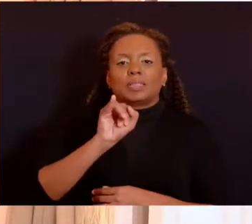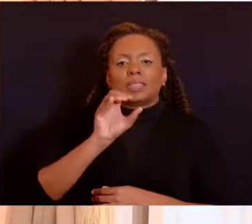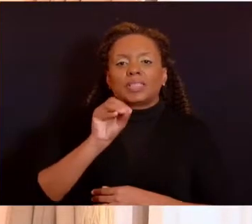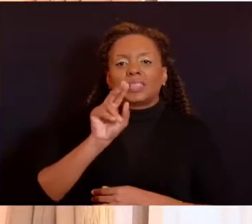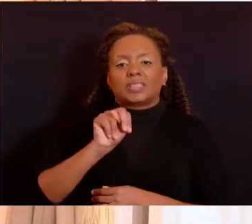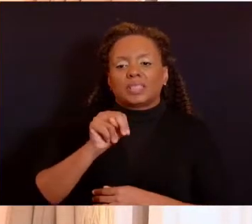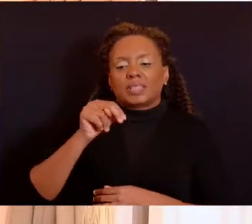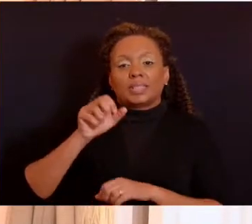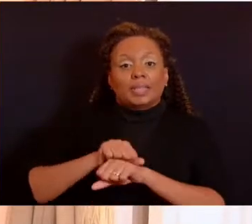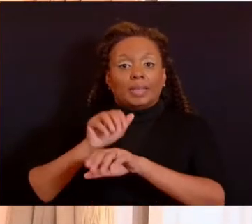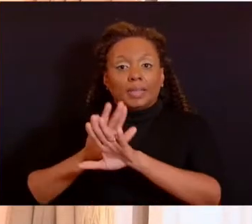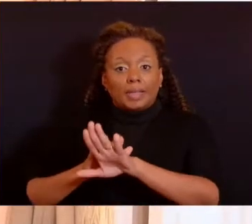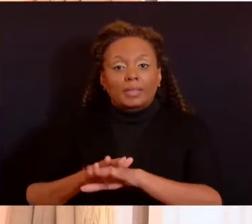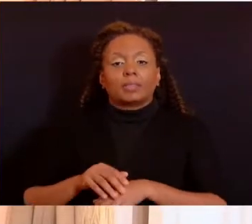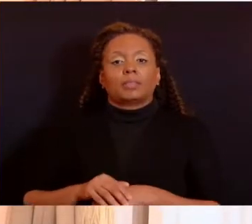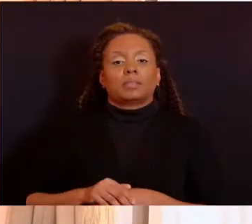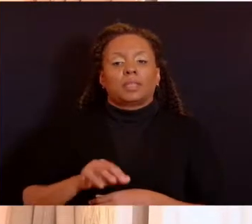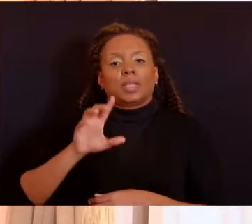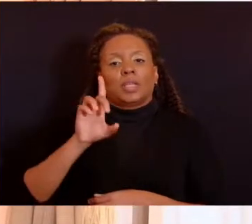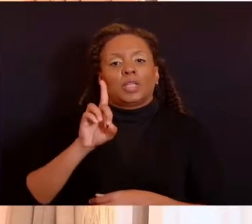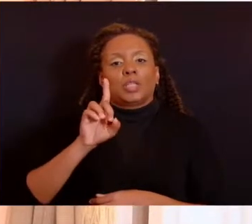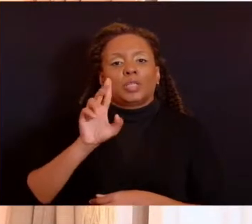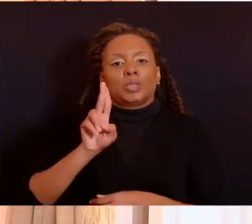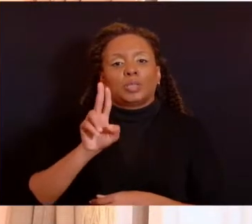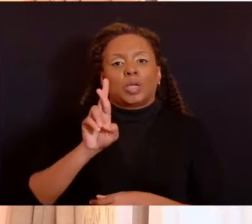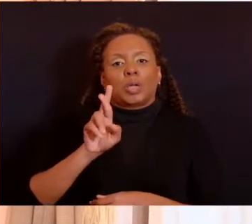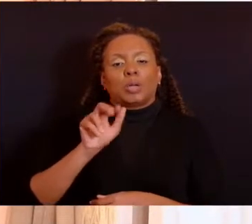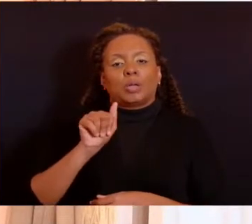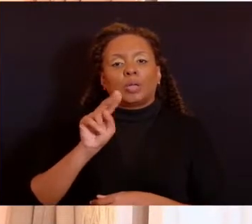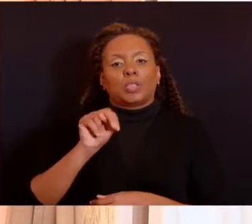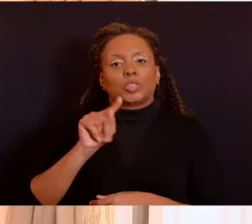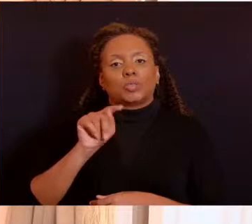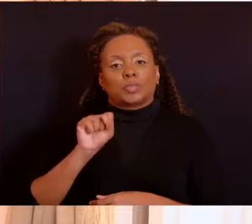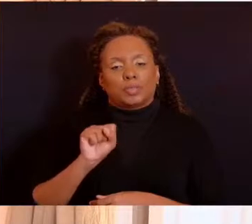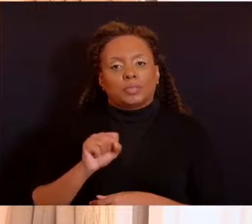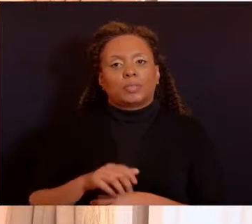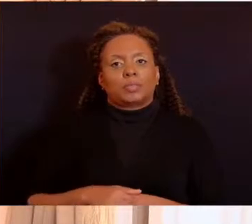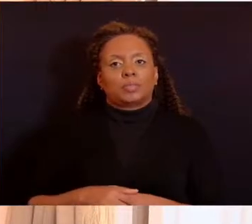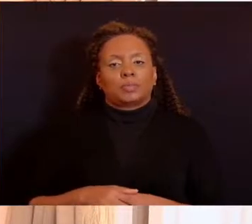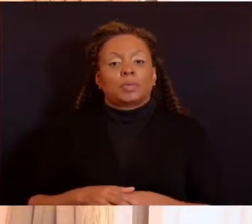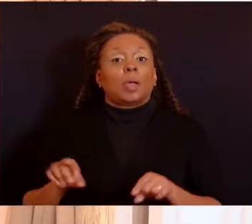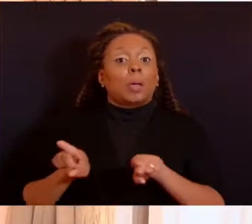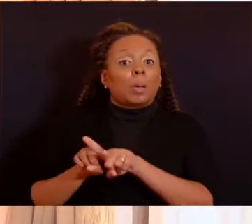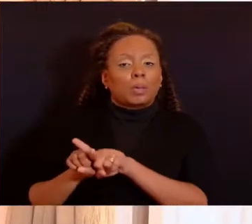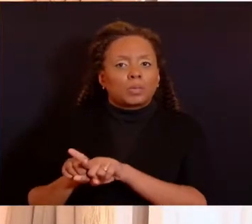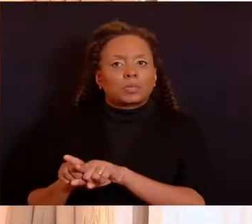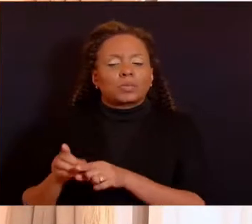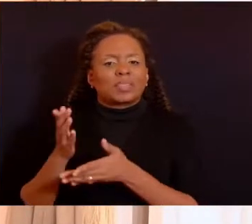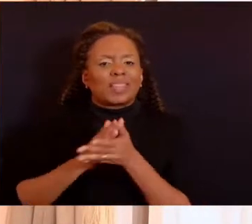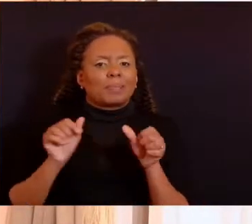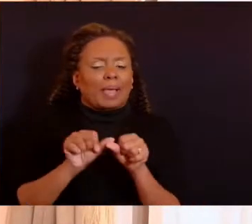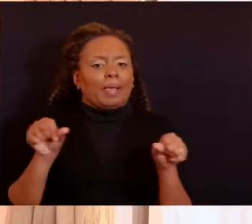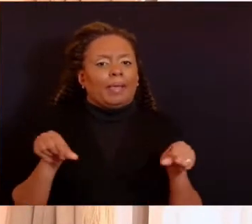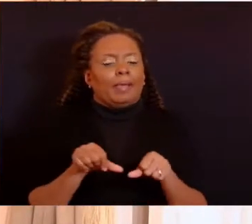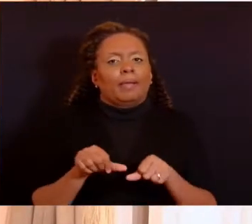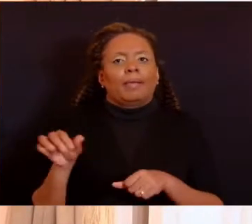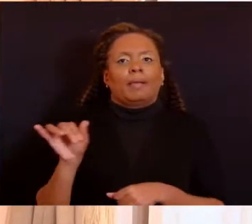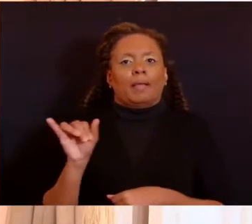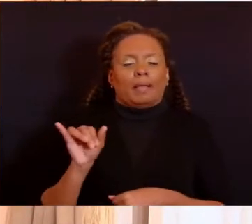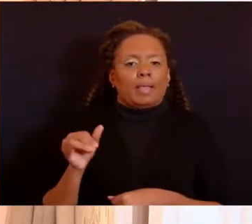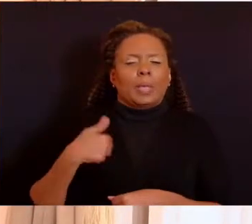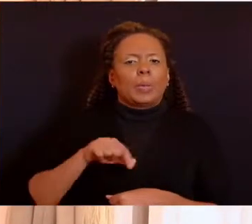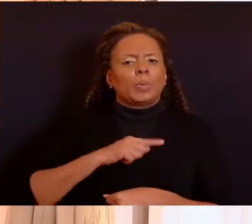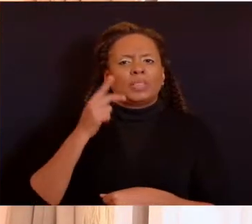James. And then we had some issues that required us to clear the outfalls. The one that, of course, we've seen